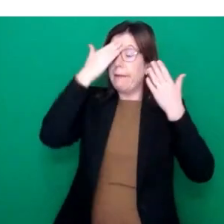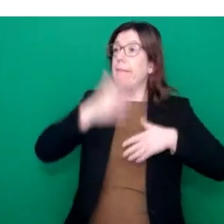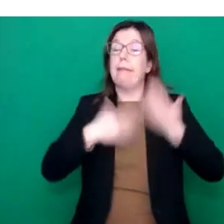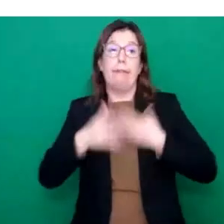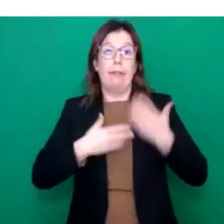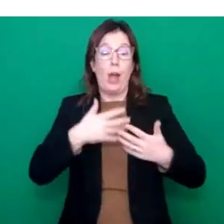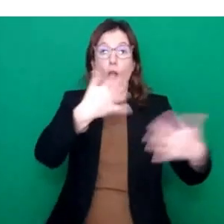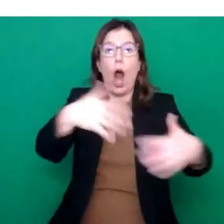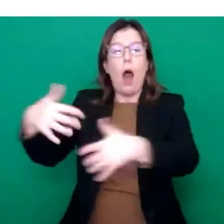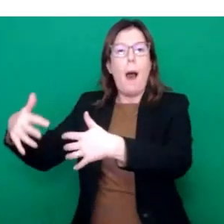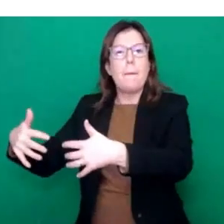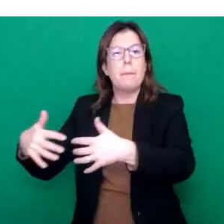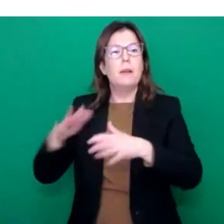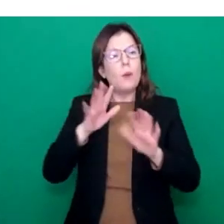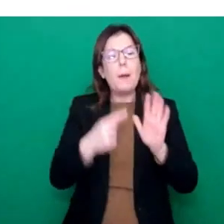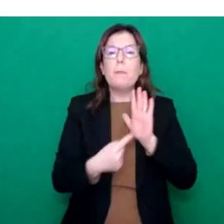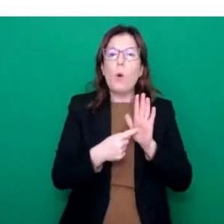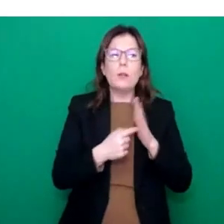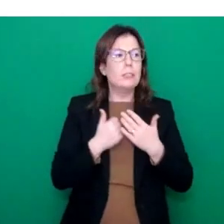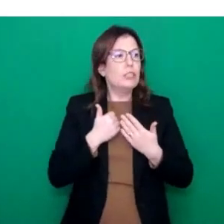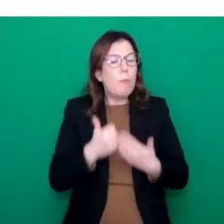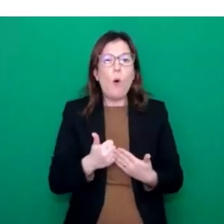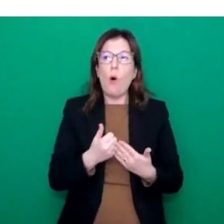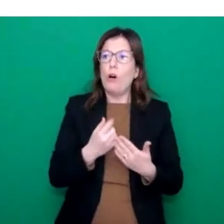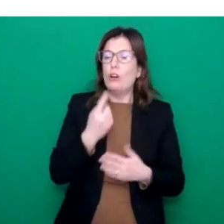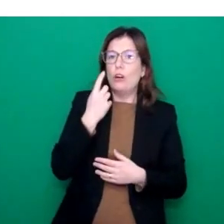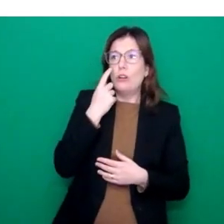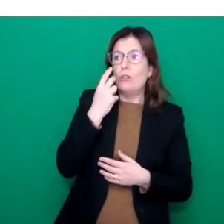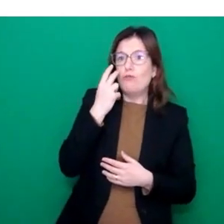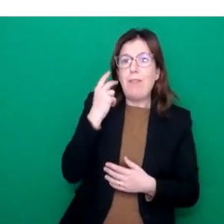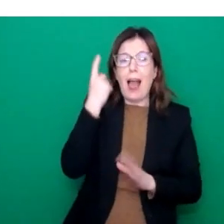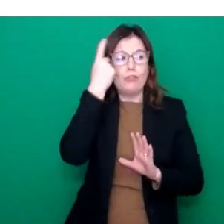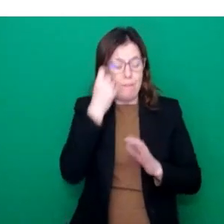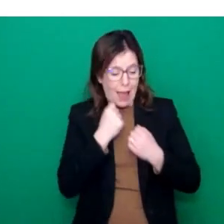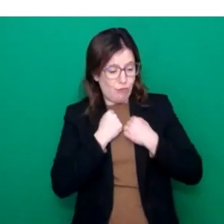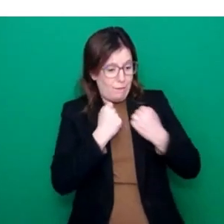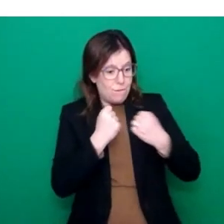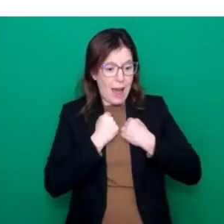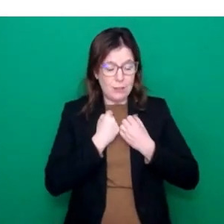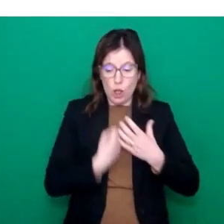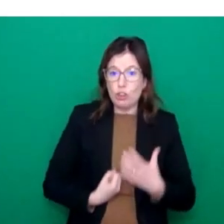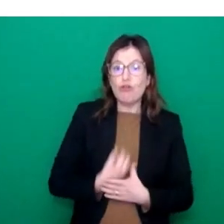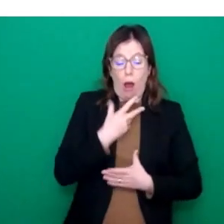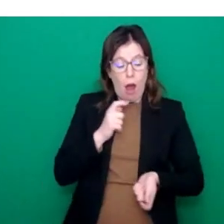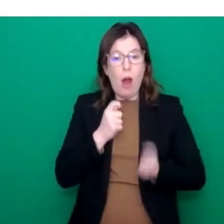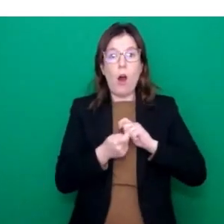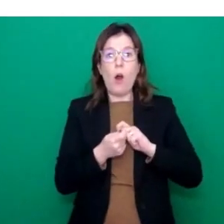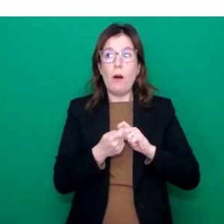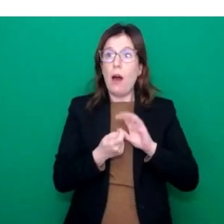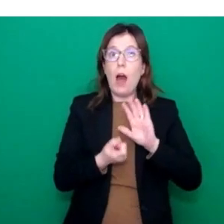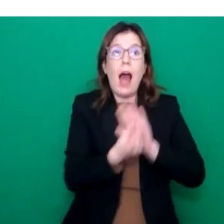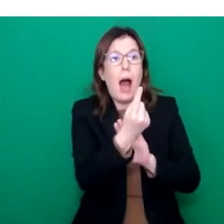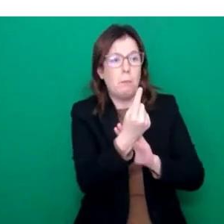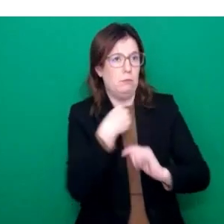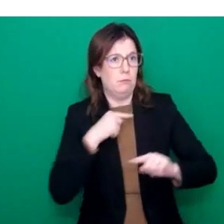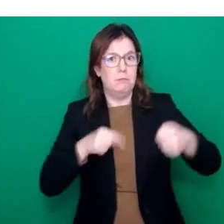be supported to reflect and grow and understand prejudice and how we all have it and how it might show up and how to address it is the